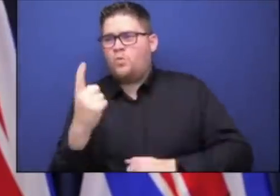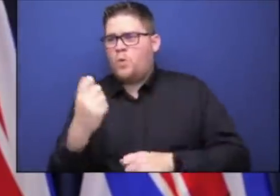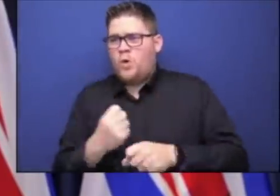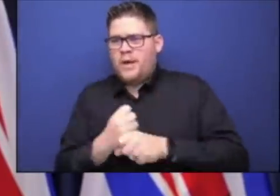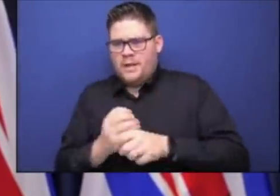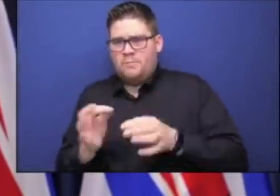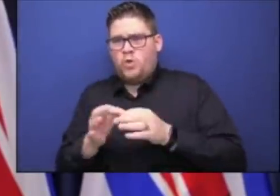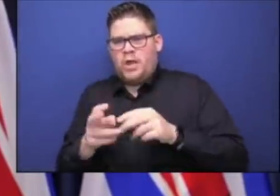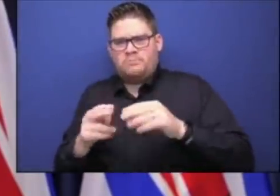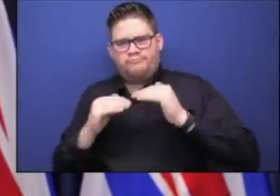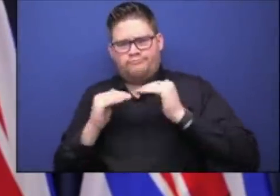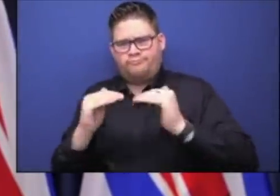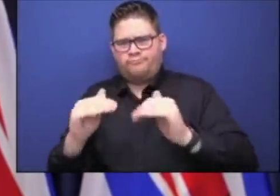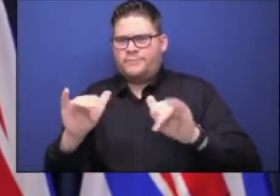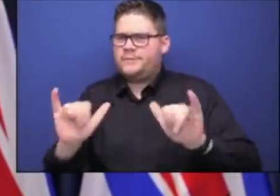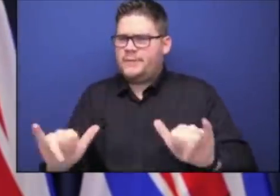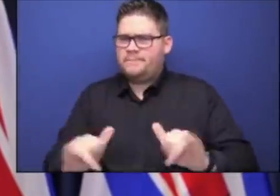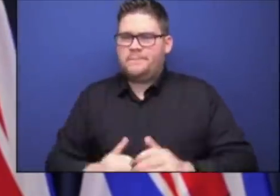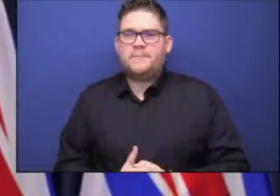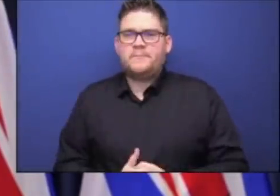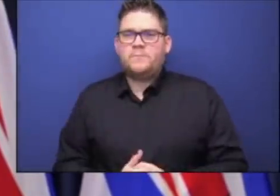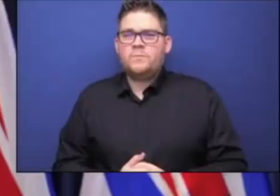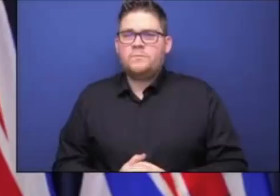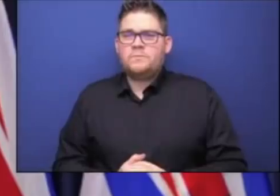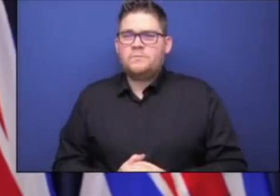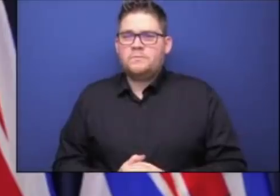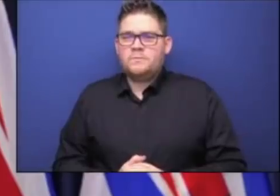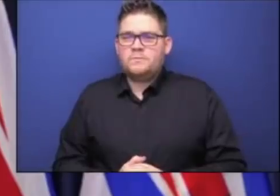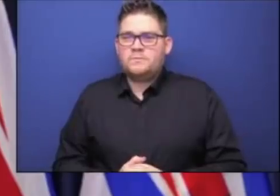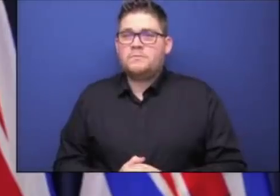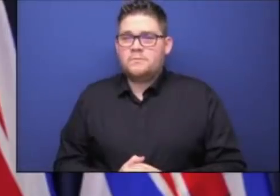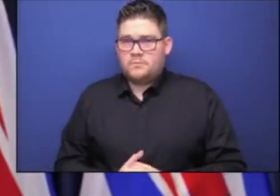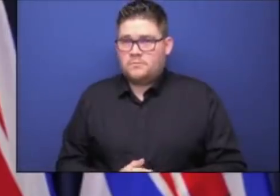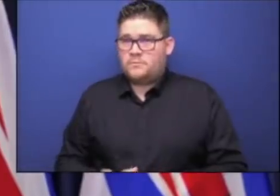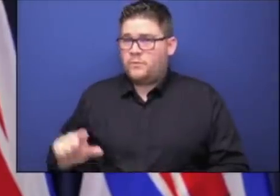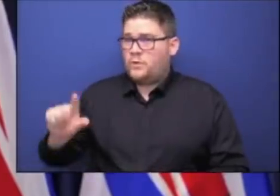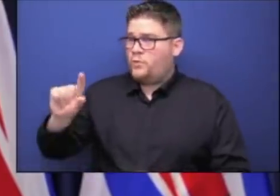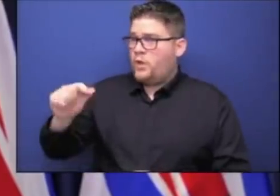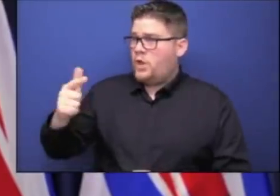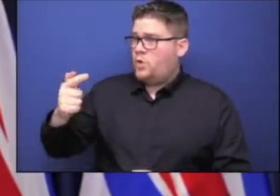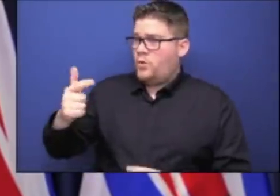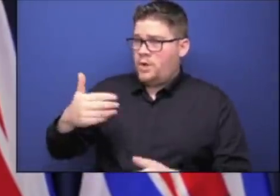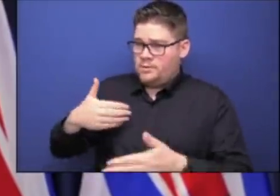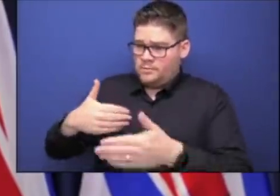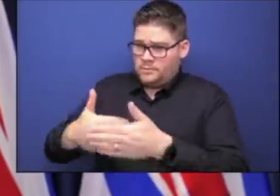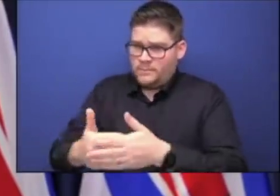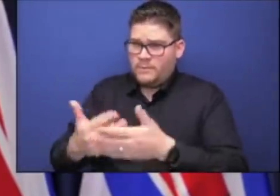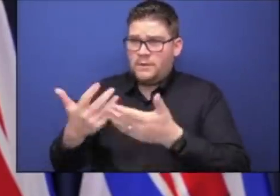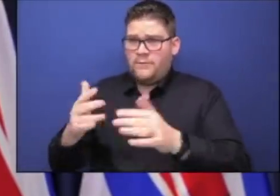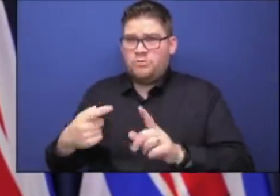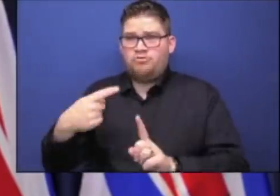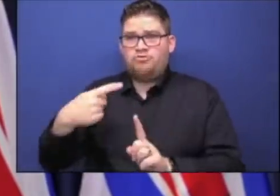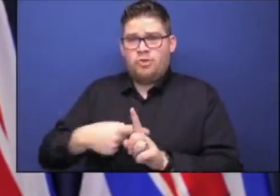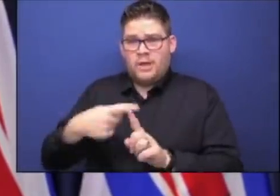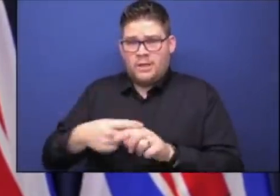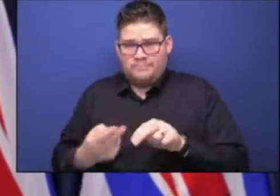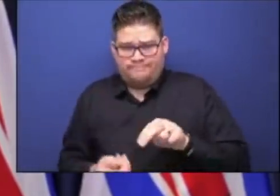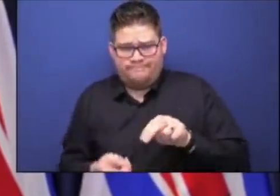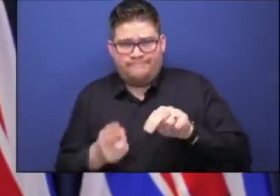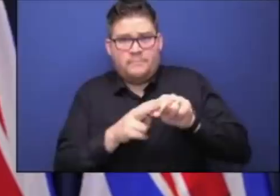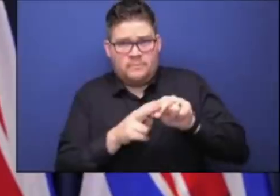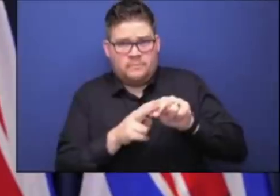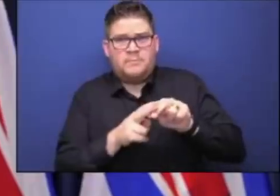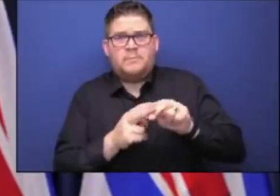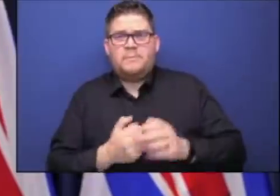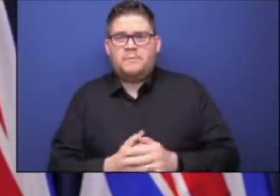law so that rent can only go up at the rate of inflation, no longer inflation plus in the